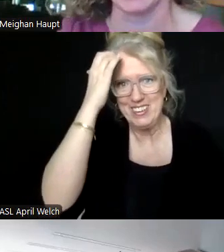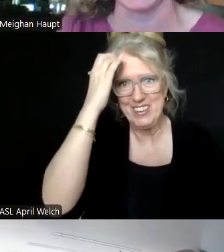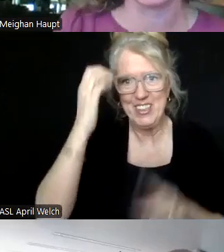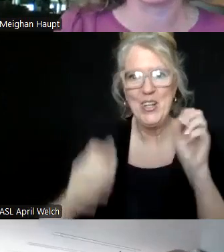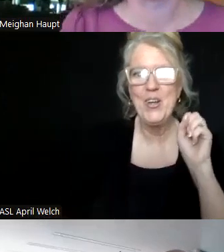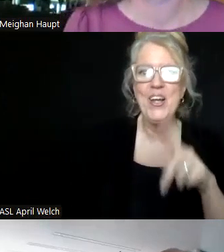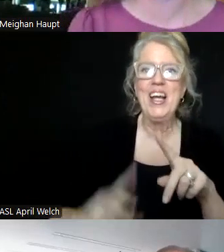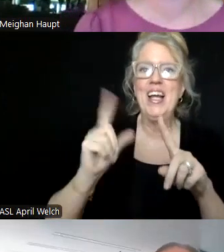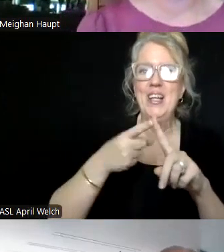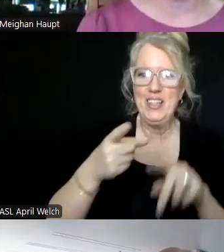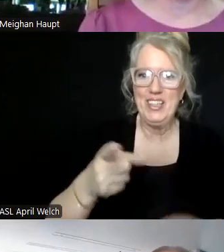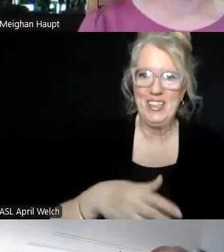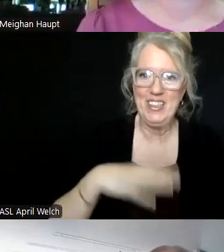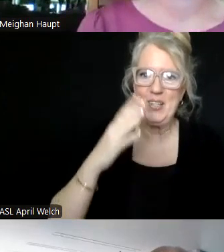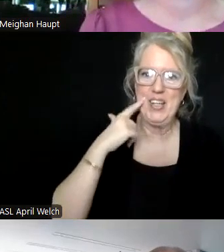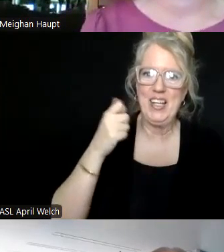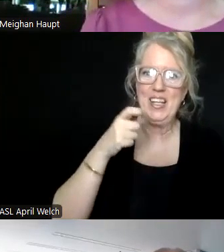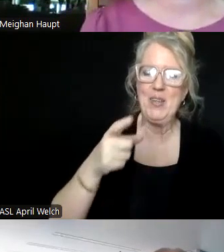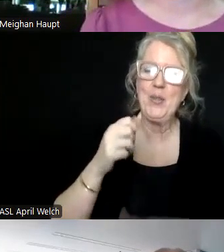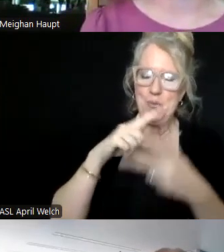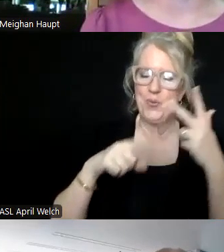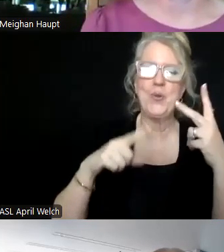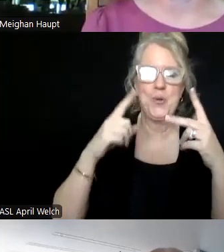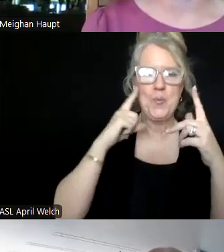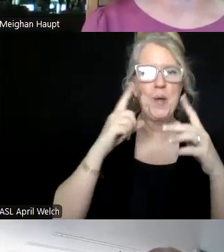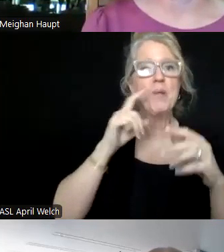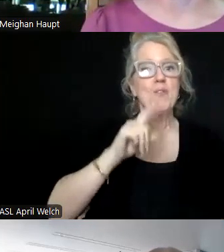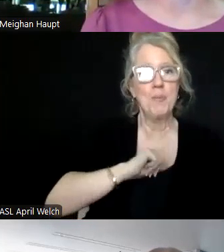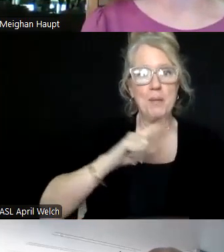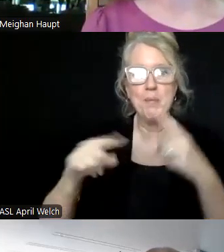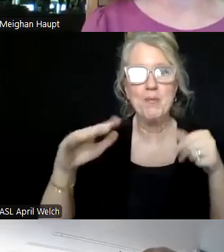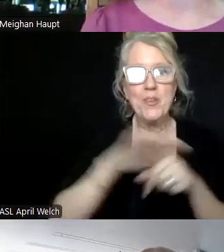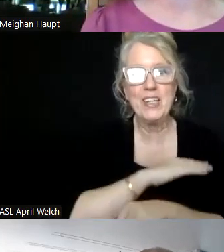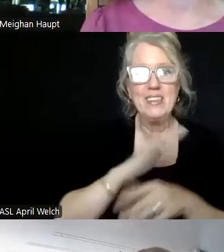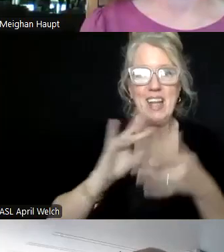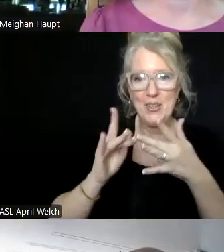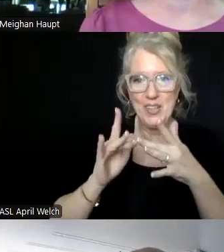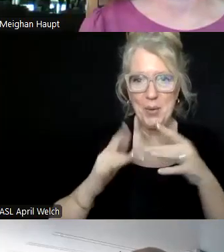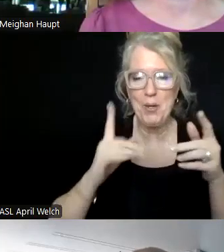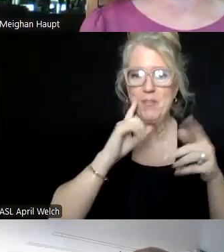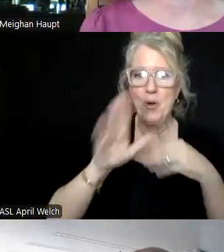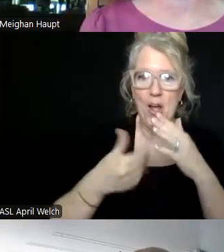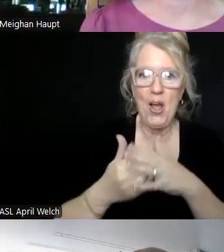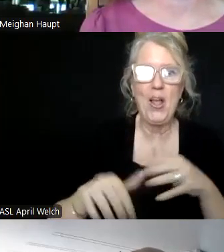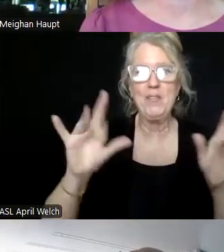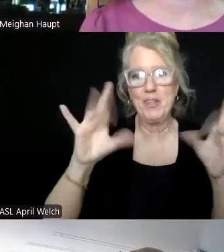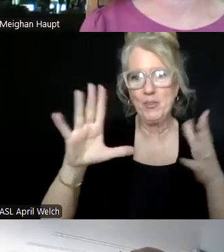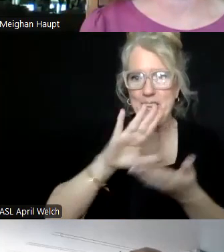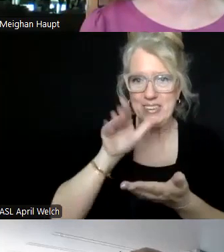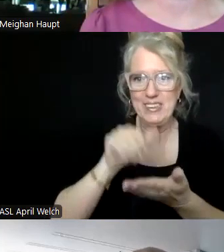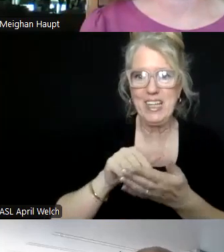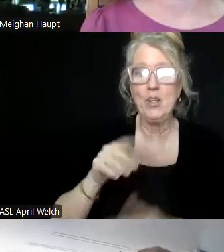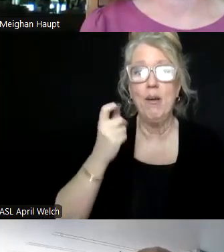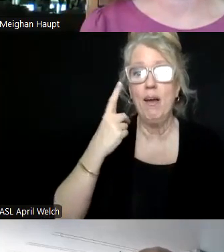No, these were quite memorable moments for not only me, but the entire network. of crisis centers.